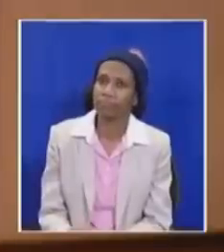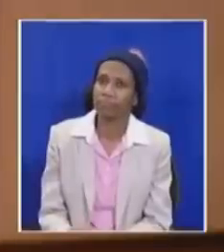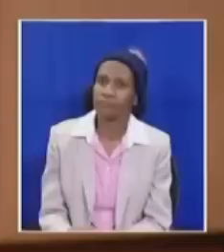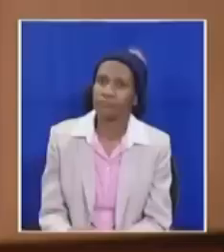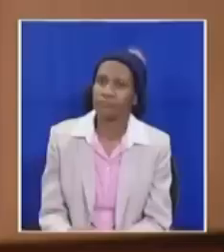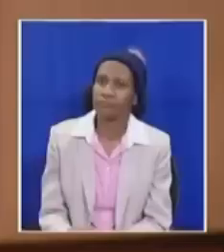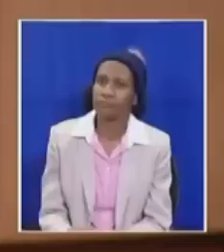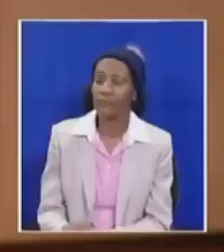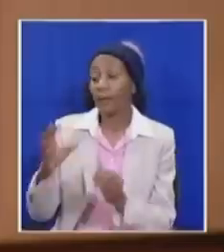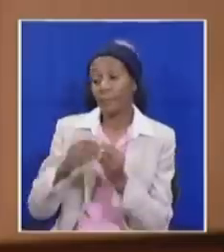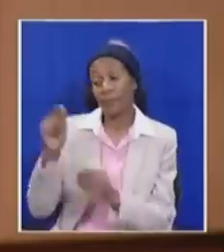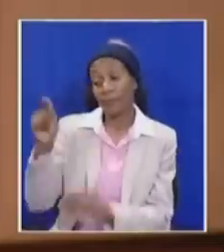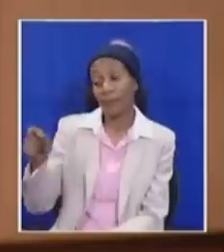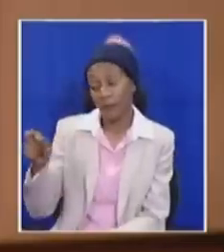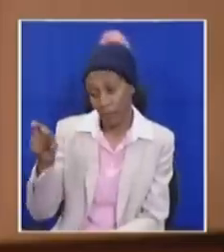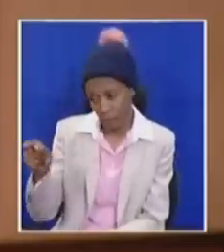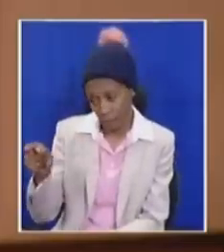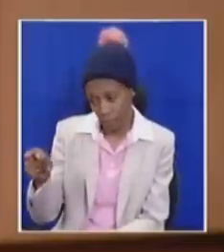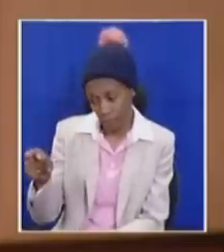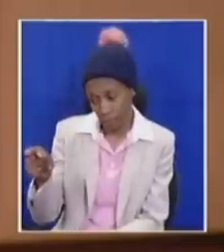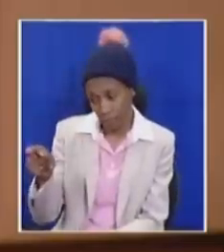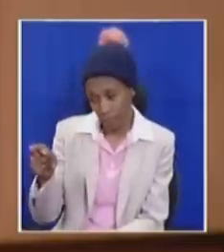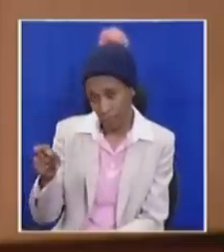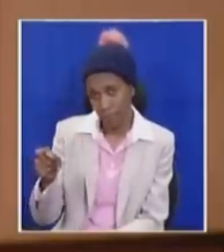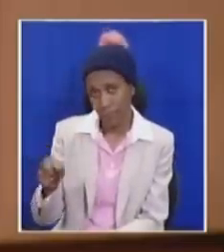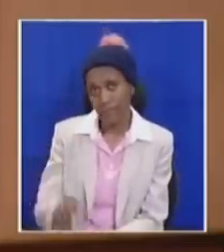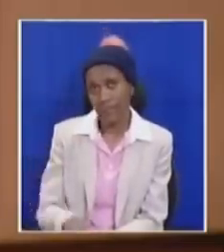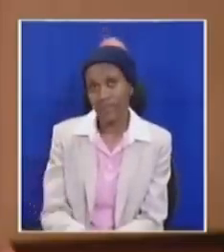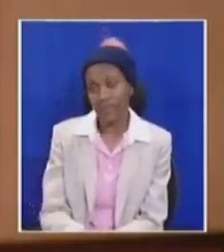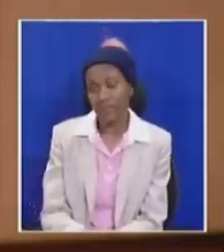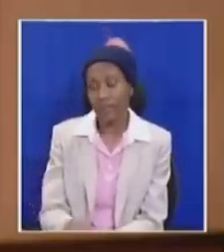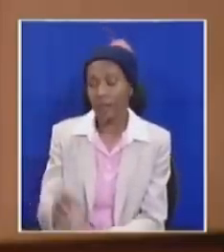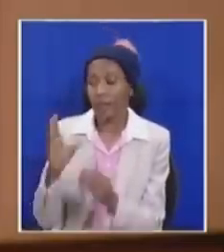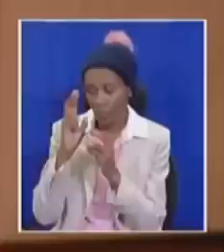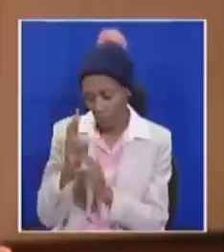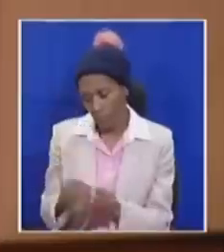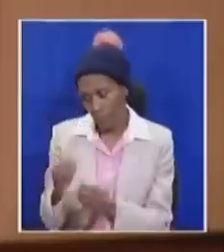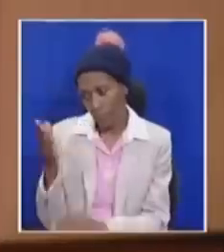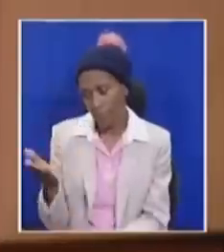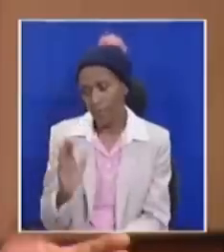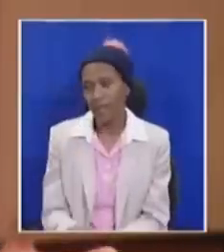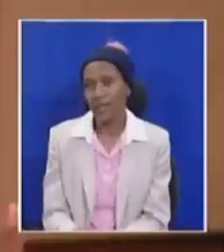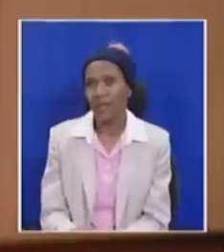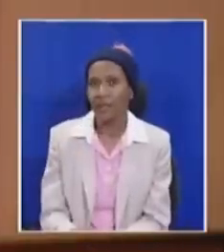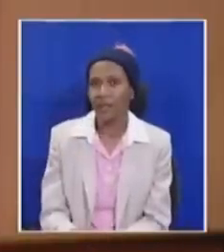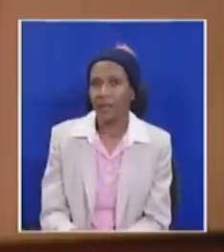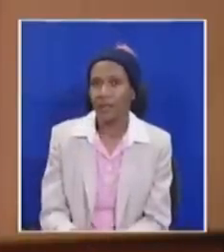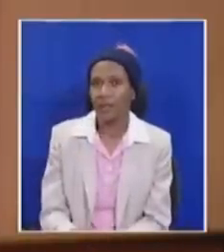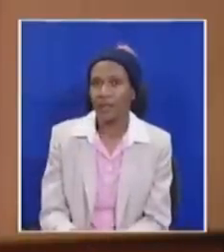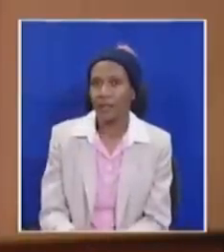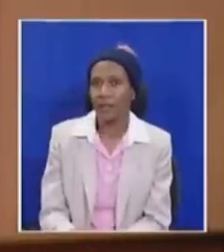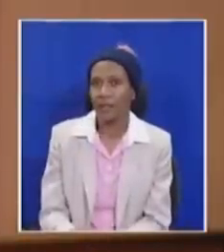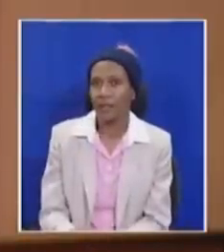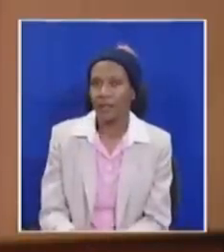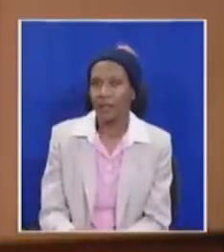end. Honorable Member. Otherwise, this process will be like thieves chasing thieves. I've never mentioned the name of the